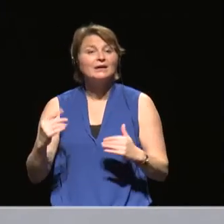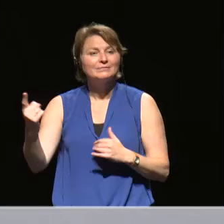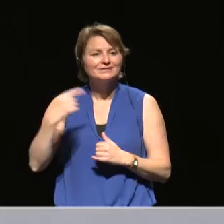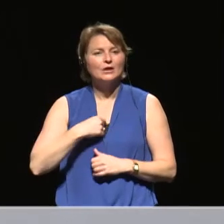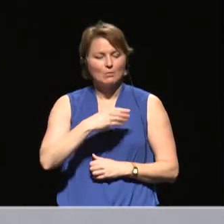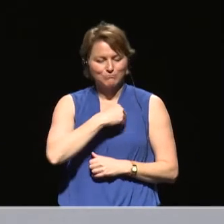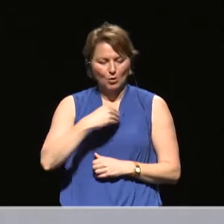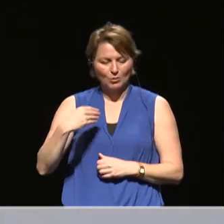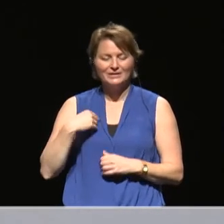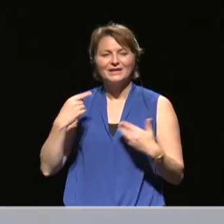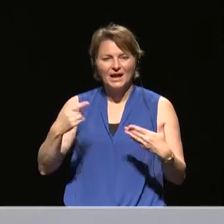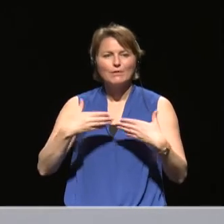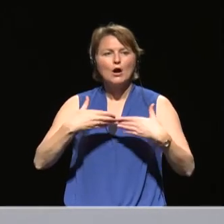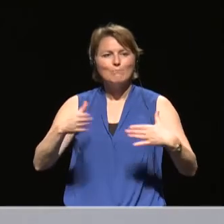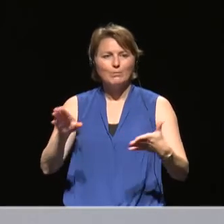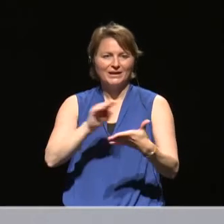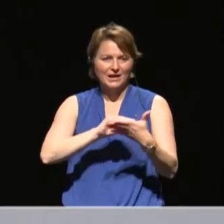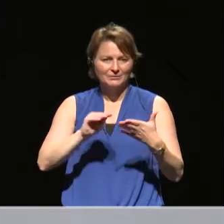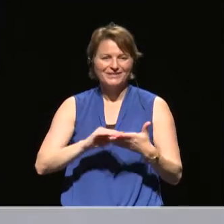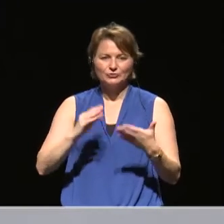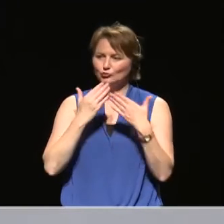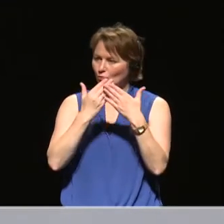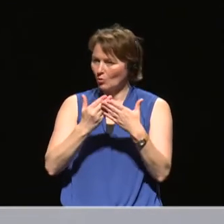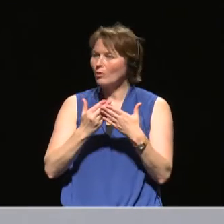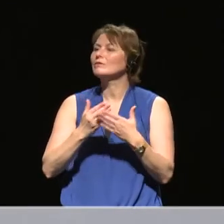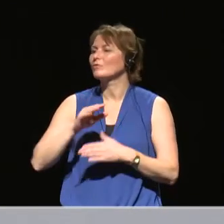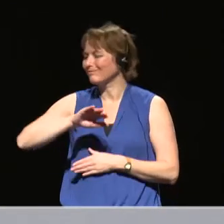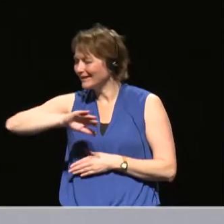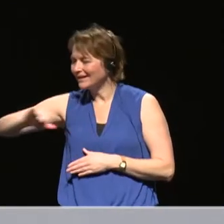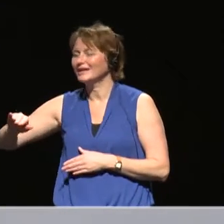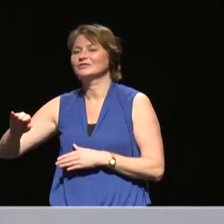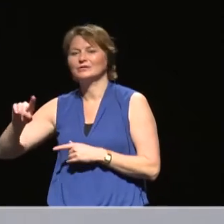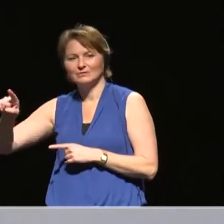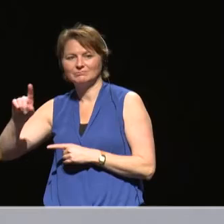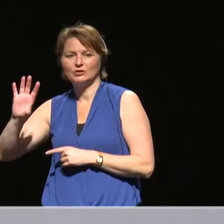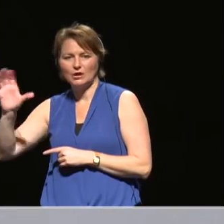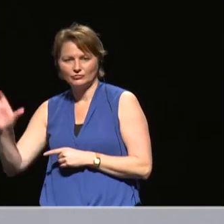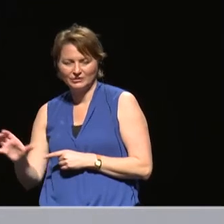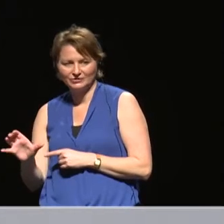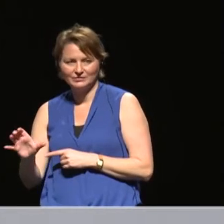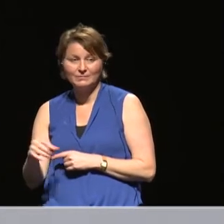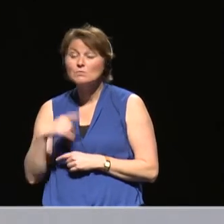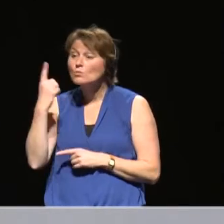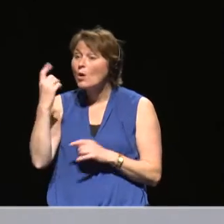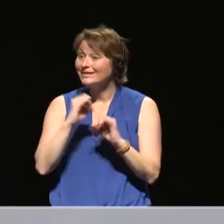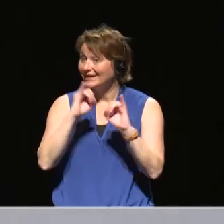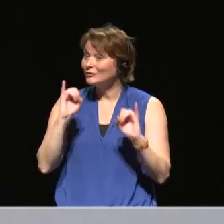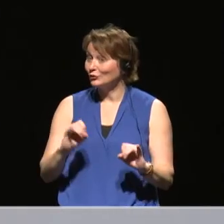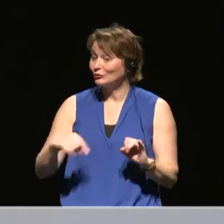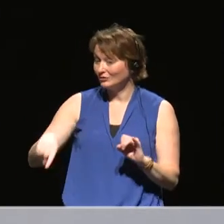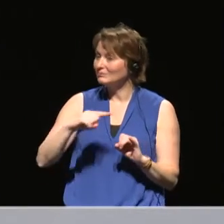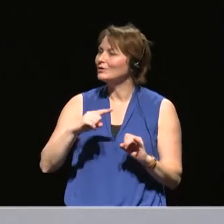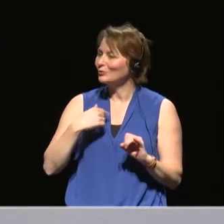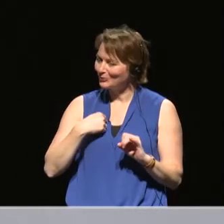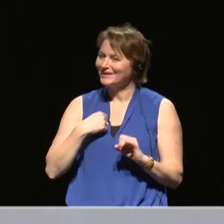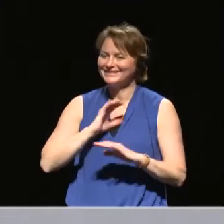Public Administration School for Eastern Partnership countries. It has been one of the institutions, the very first institution that we